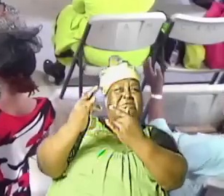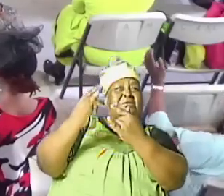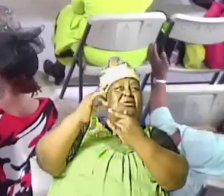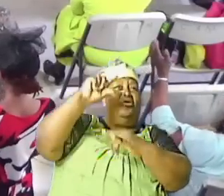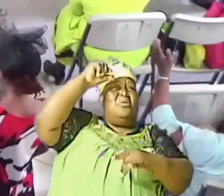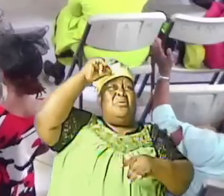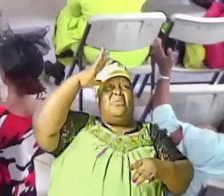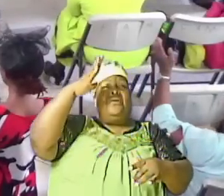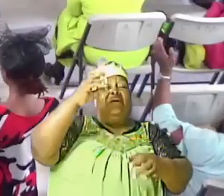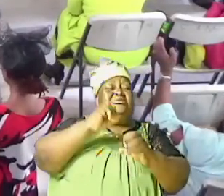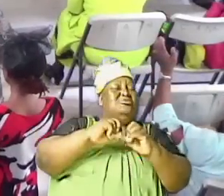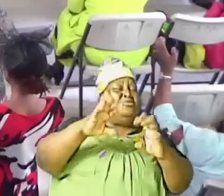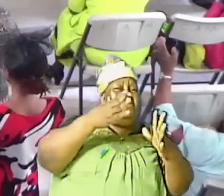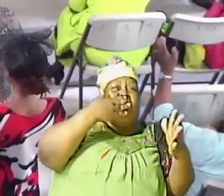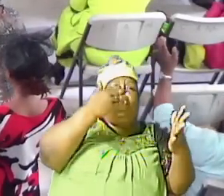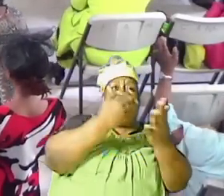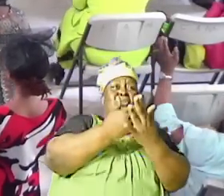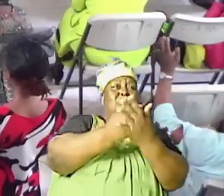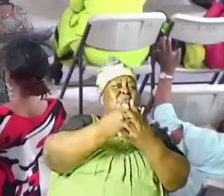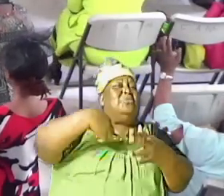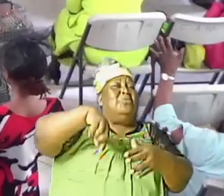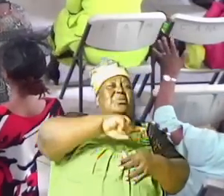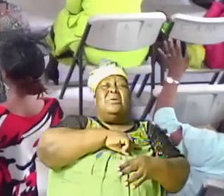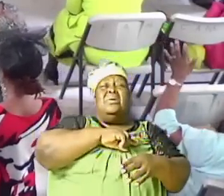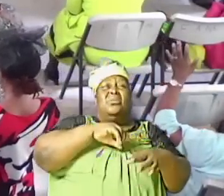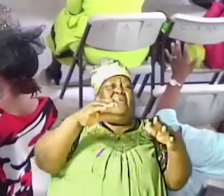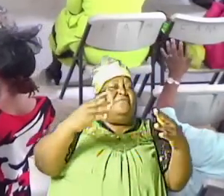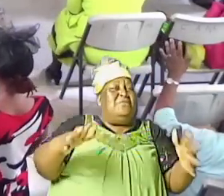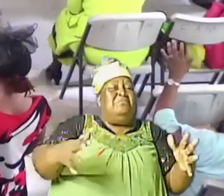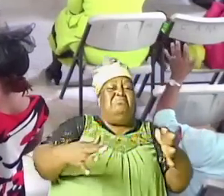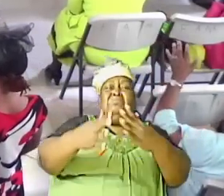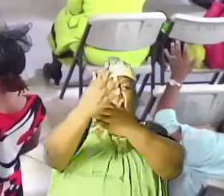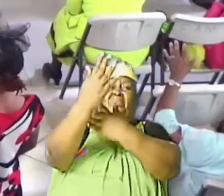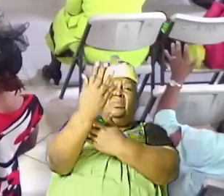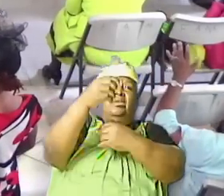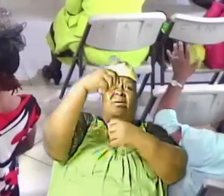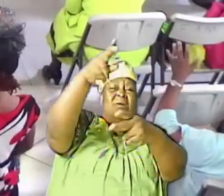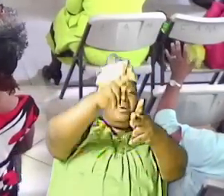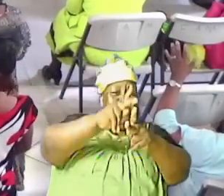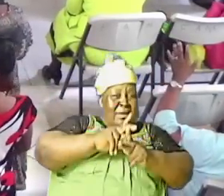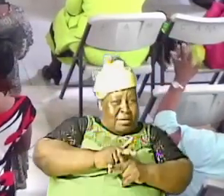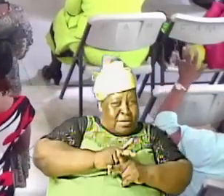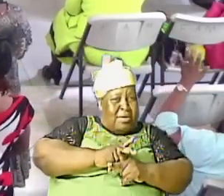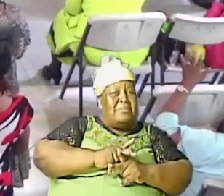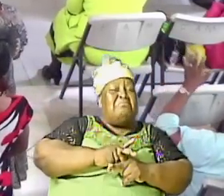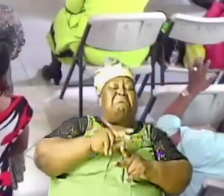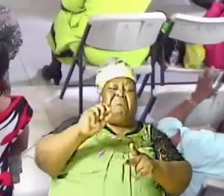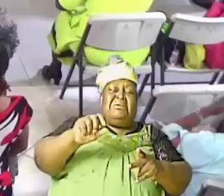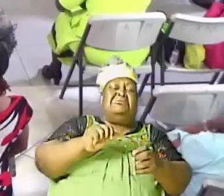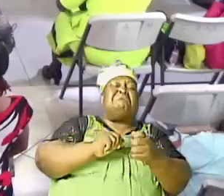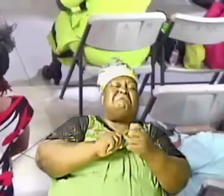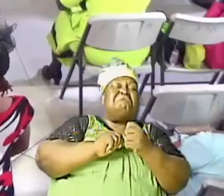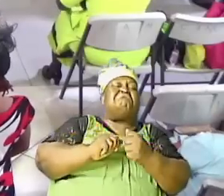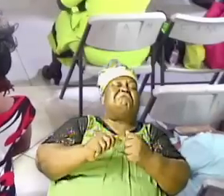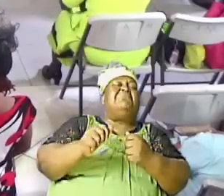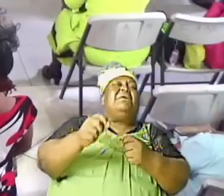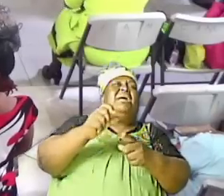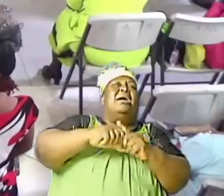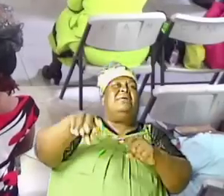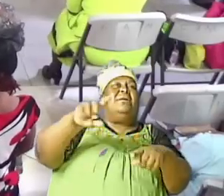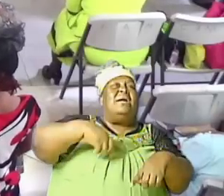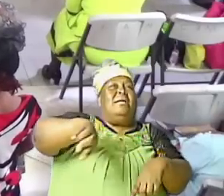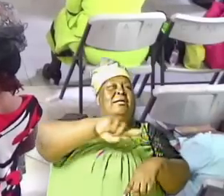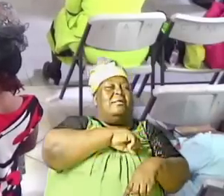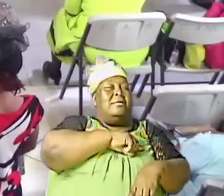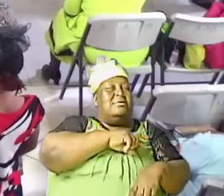it's nothing good that we have done this morning. But God, you have kept us thus far. And as we